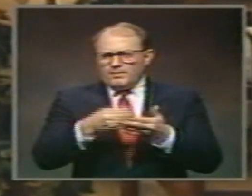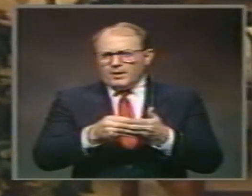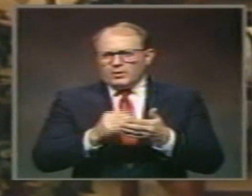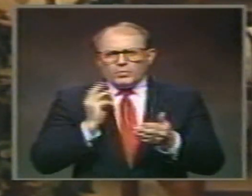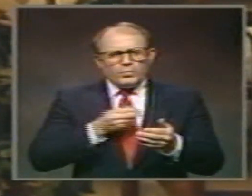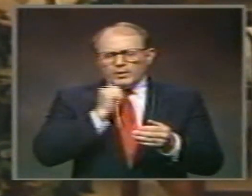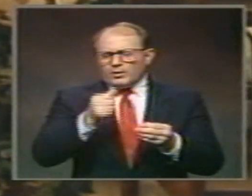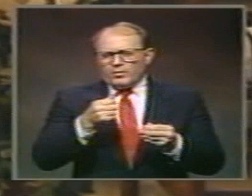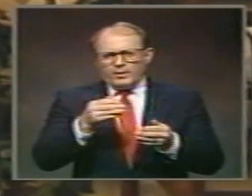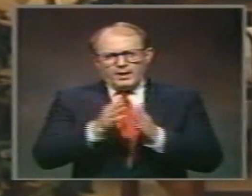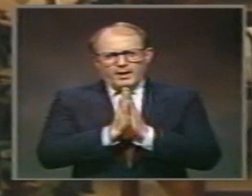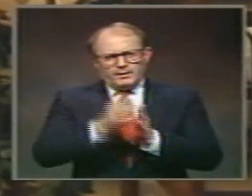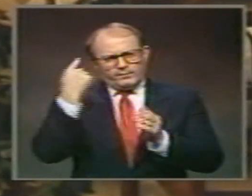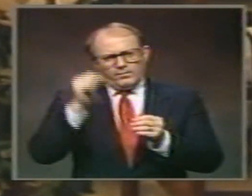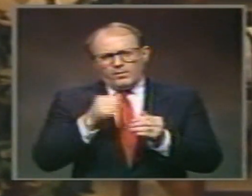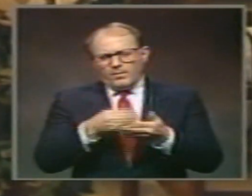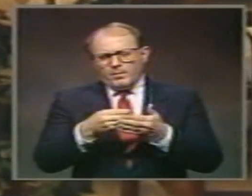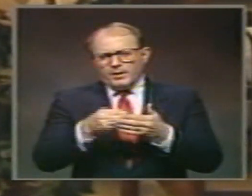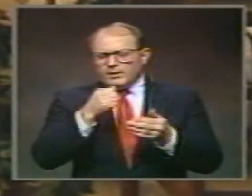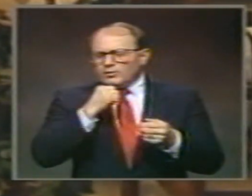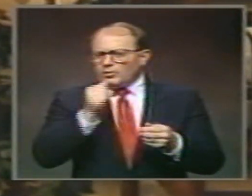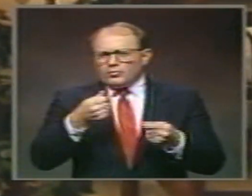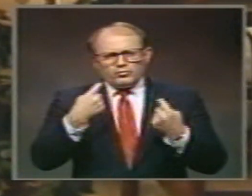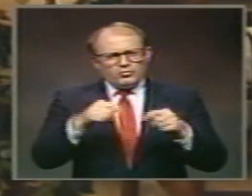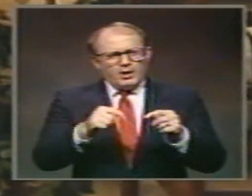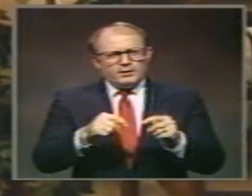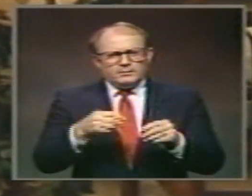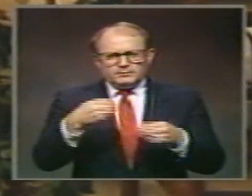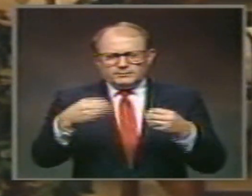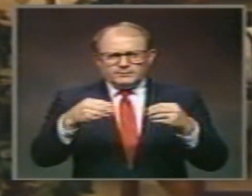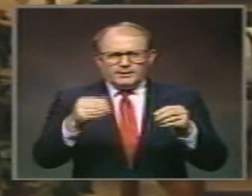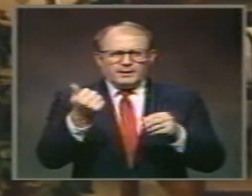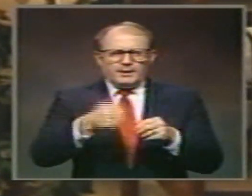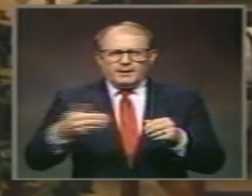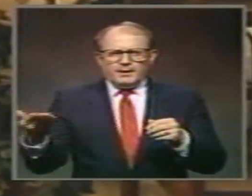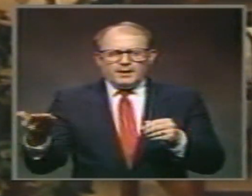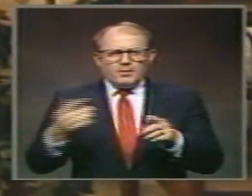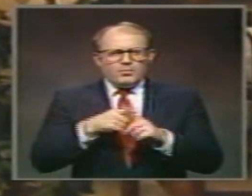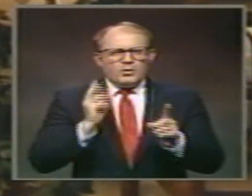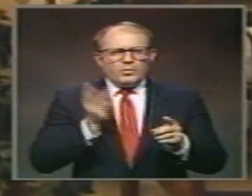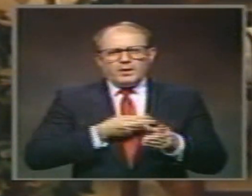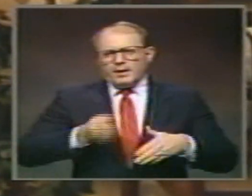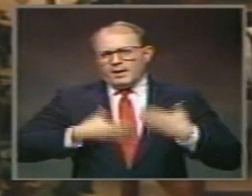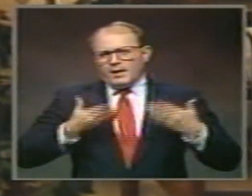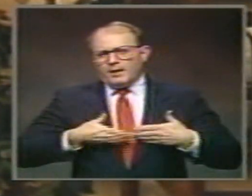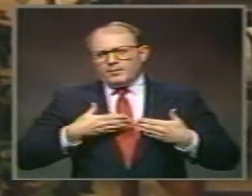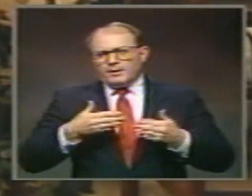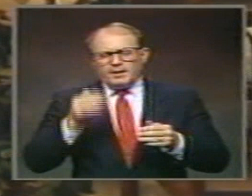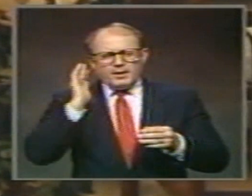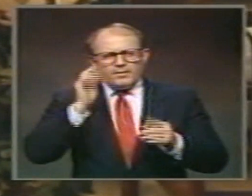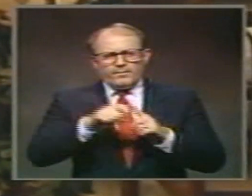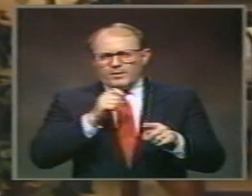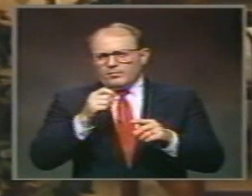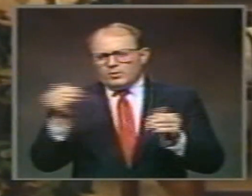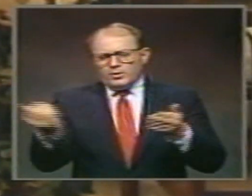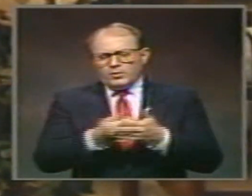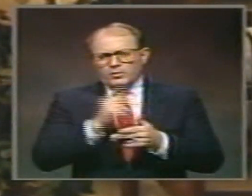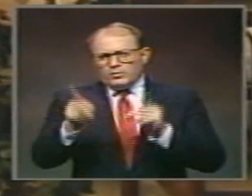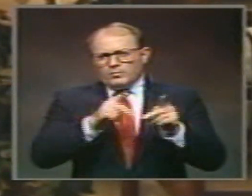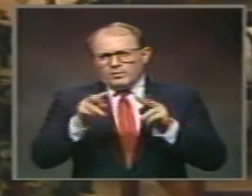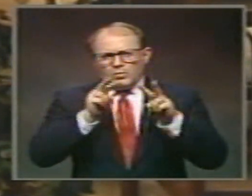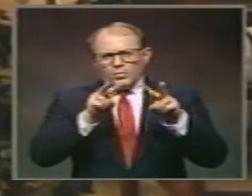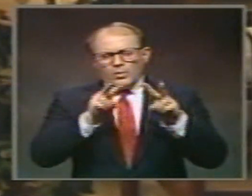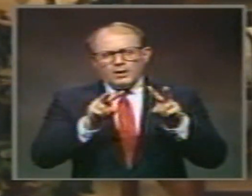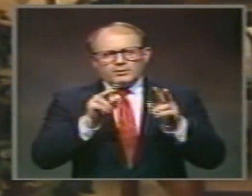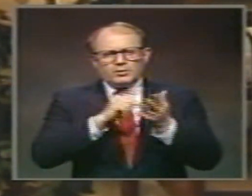know we don't ask you for money or try to sell you anything on this program, but we're always glad to hear of new viewers and viewers who,